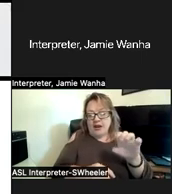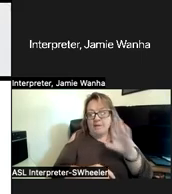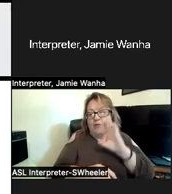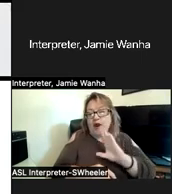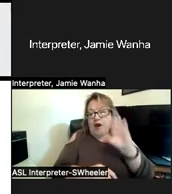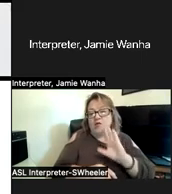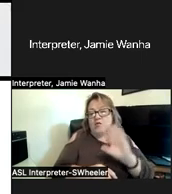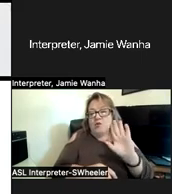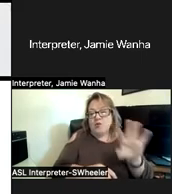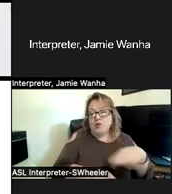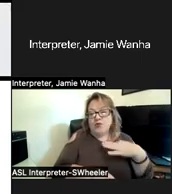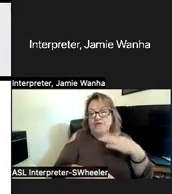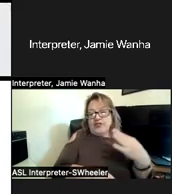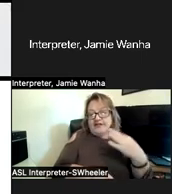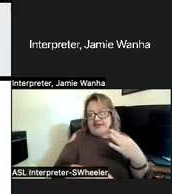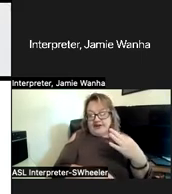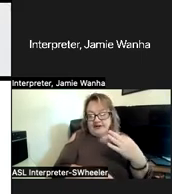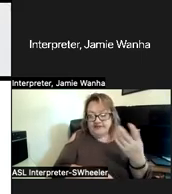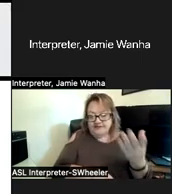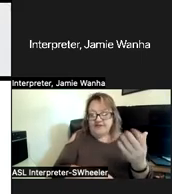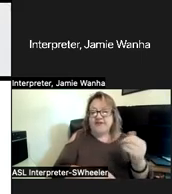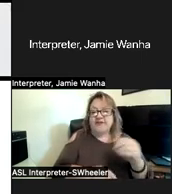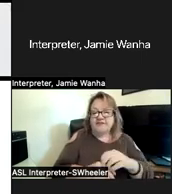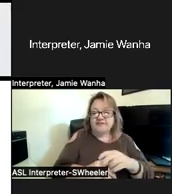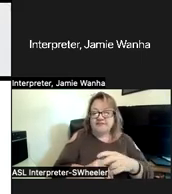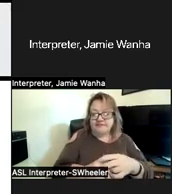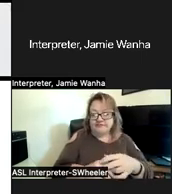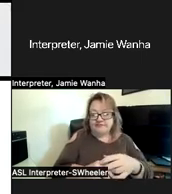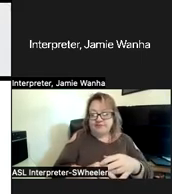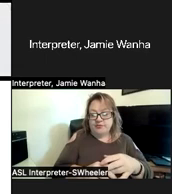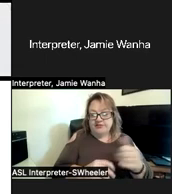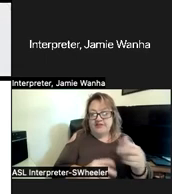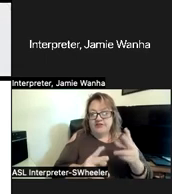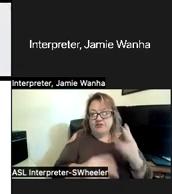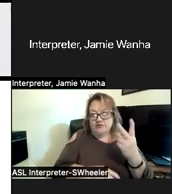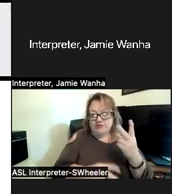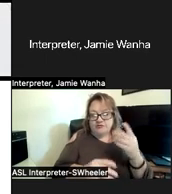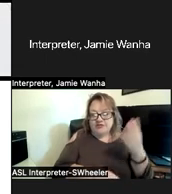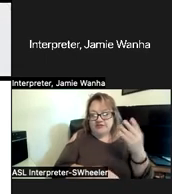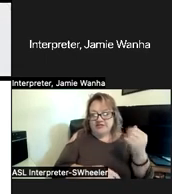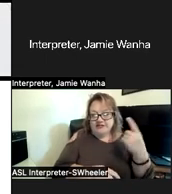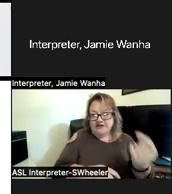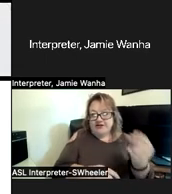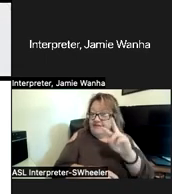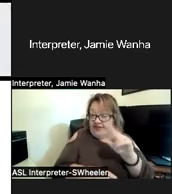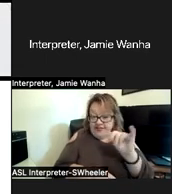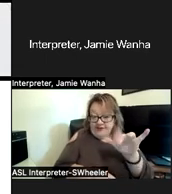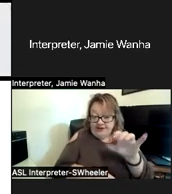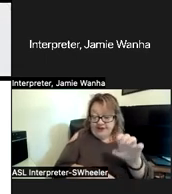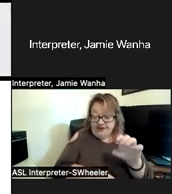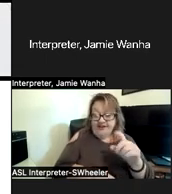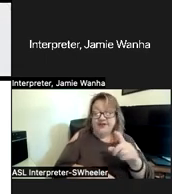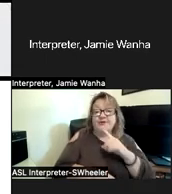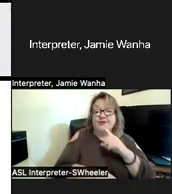Voluntary Organizations Active in Disaster, and we still have a couple presentations to go. So Valerie, you're up. Right, really,